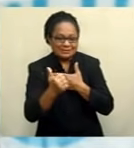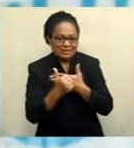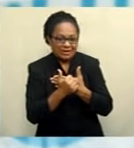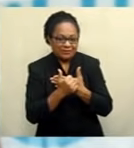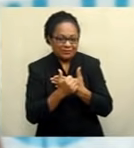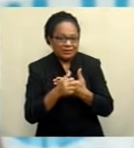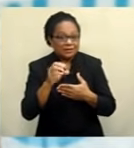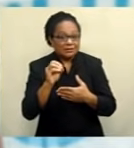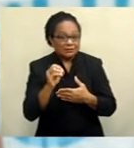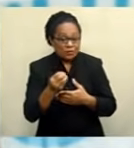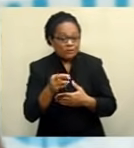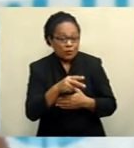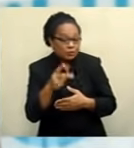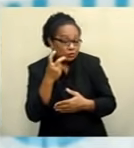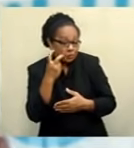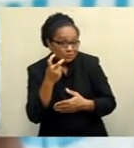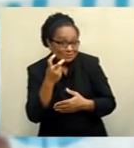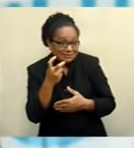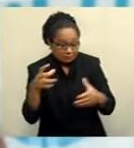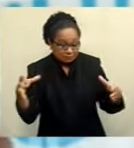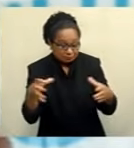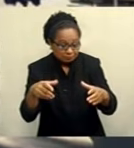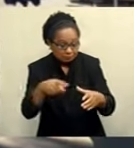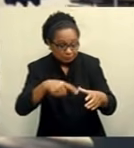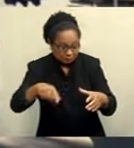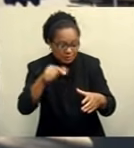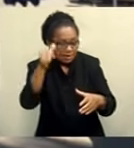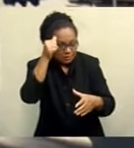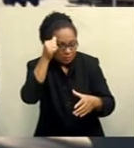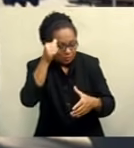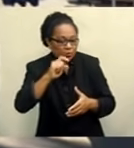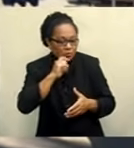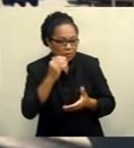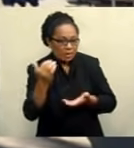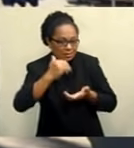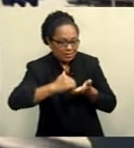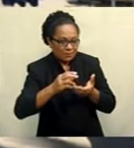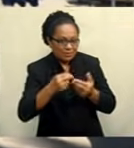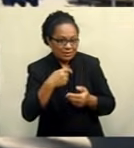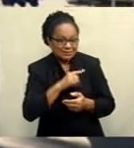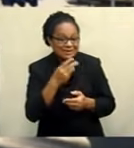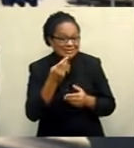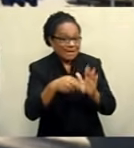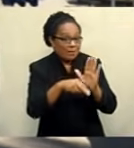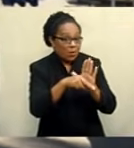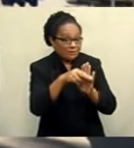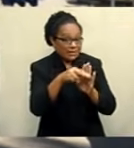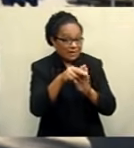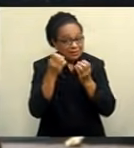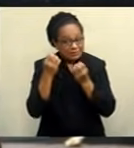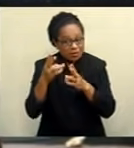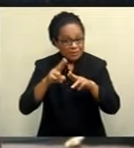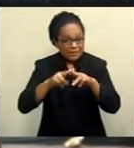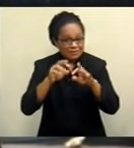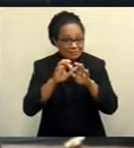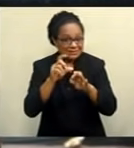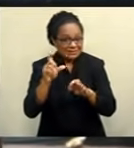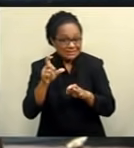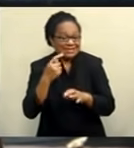confidence that they will support and work with us. A few resorts have also told FBC News that while Fiji is still planning to restart